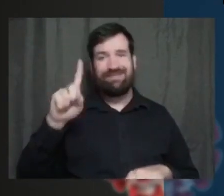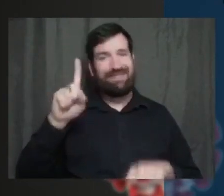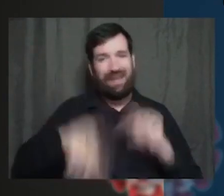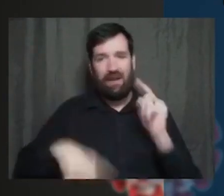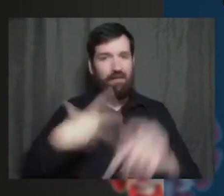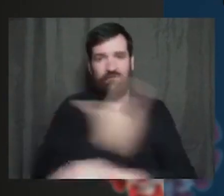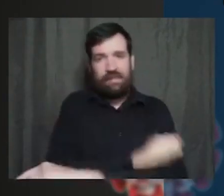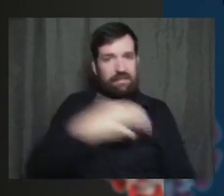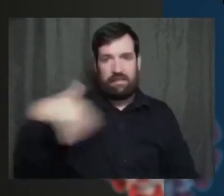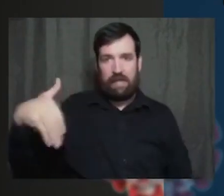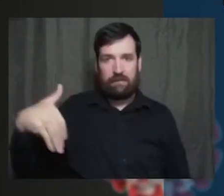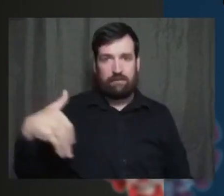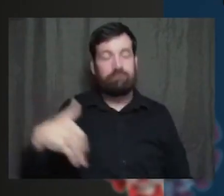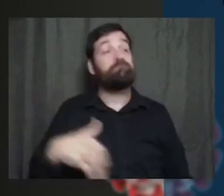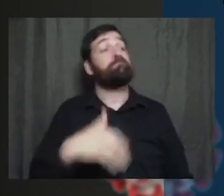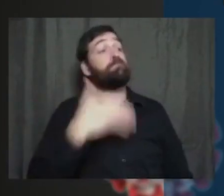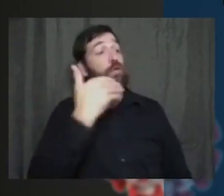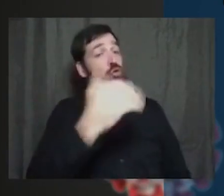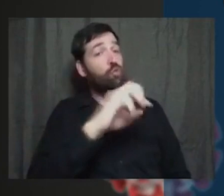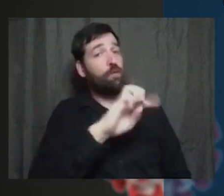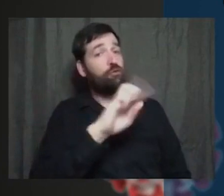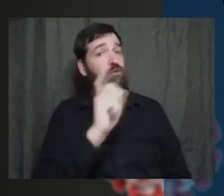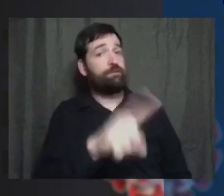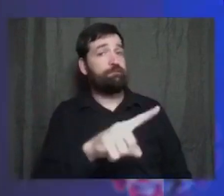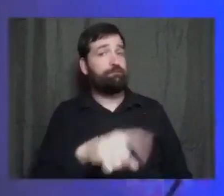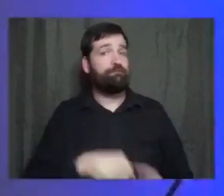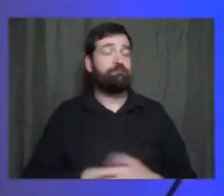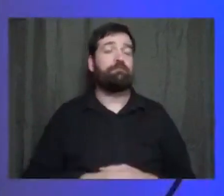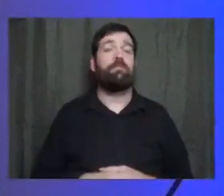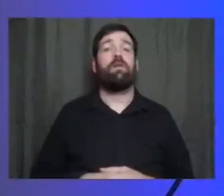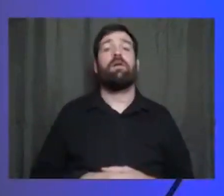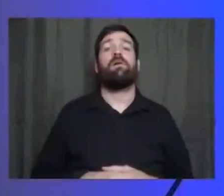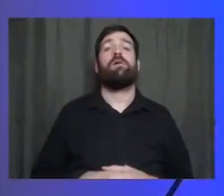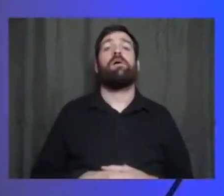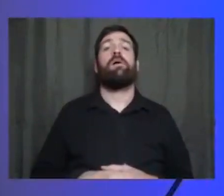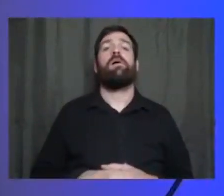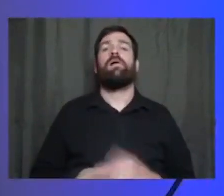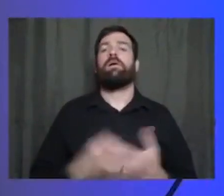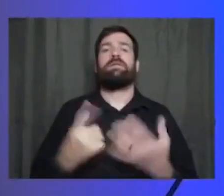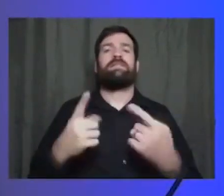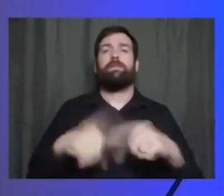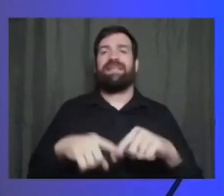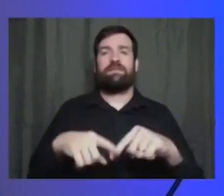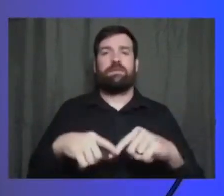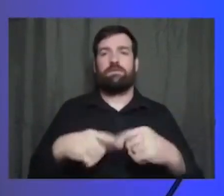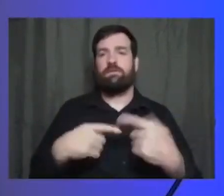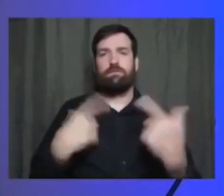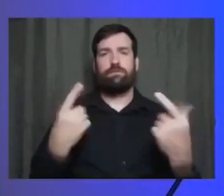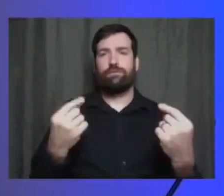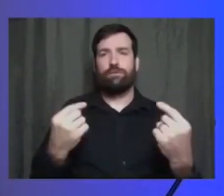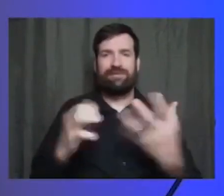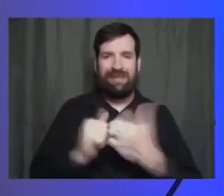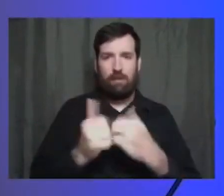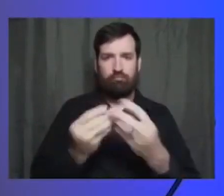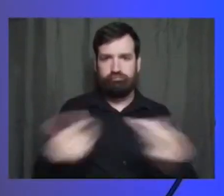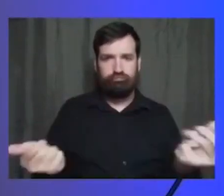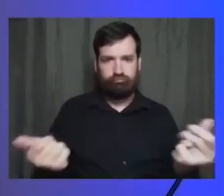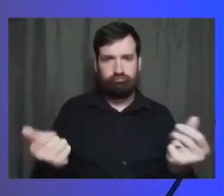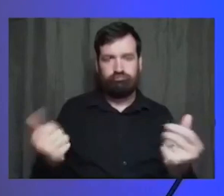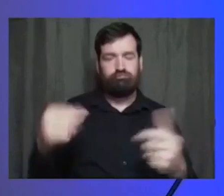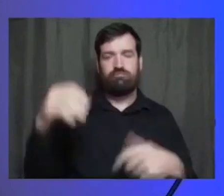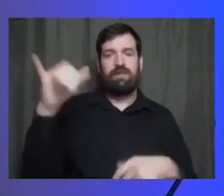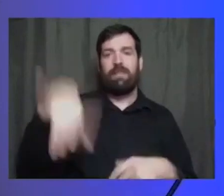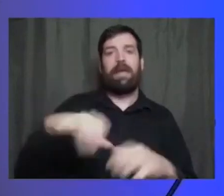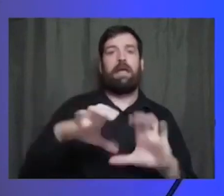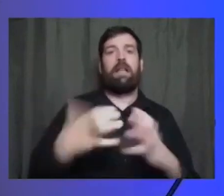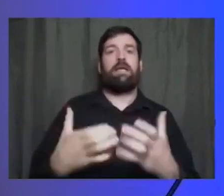great question. So I think it depends on what they're doing for mitigation in the martial arts class. Are the kids all